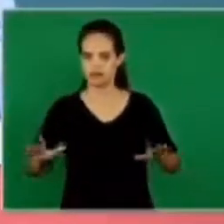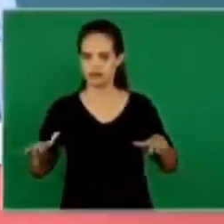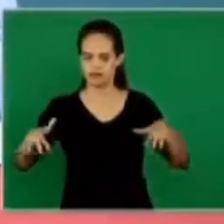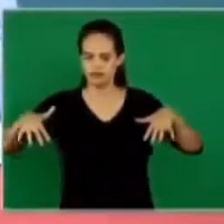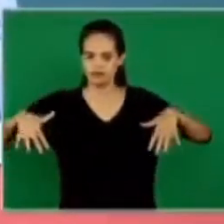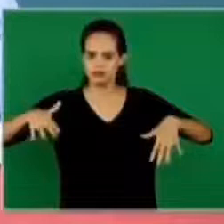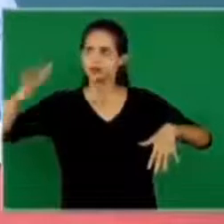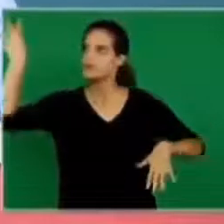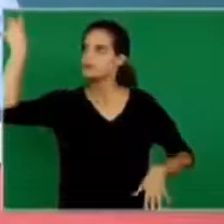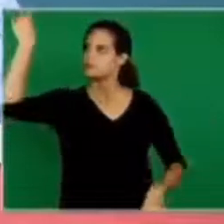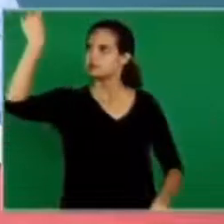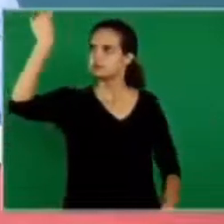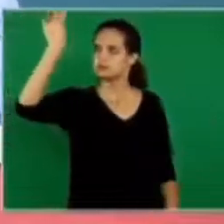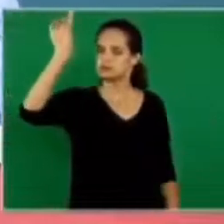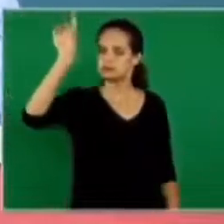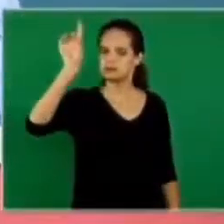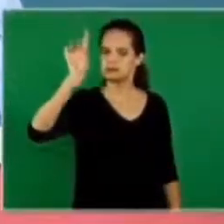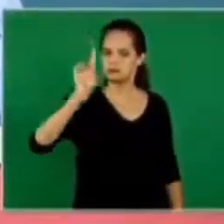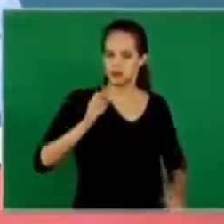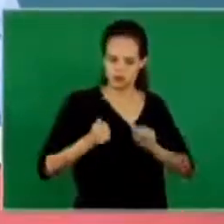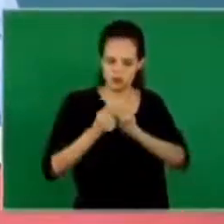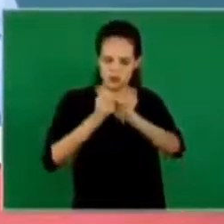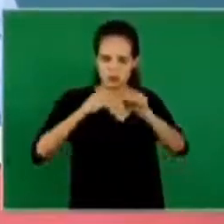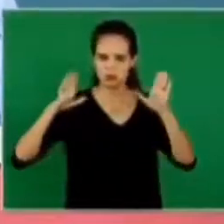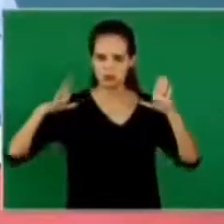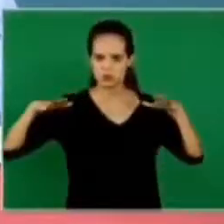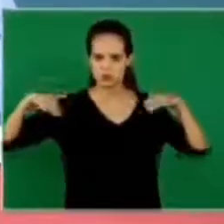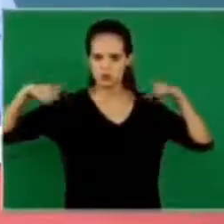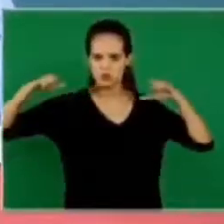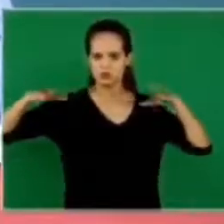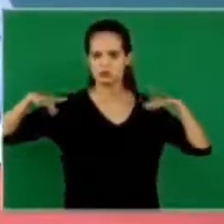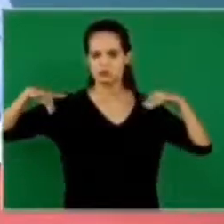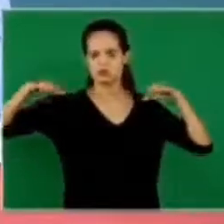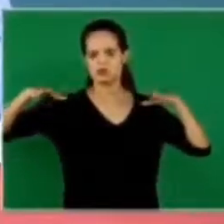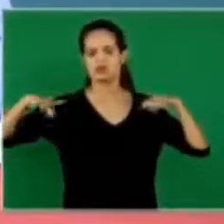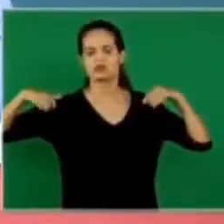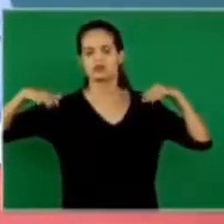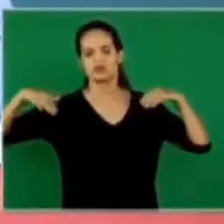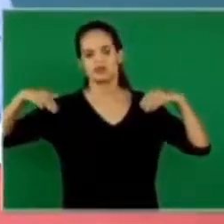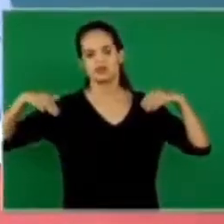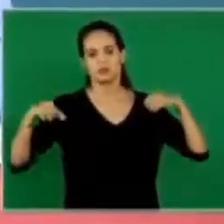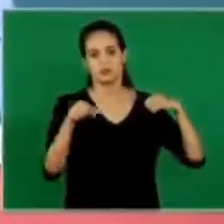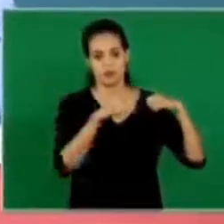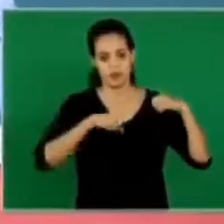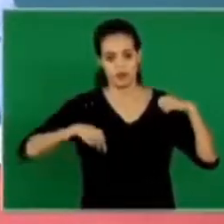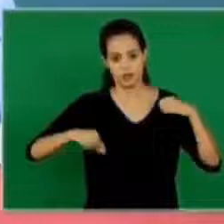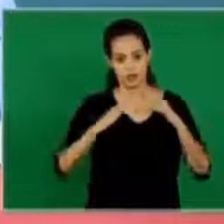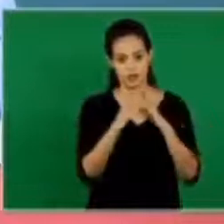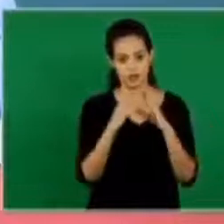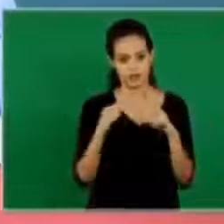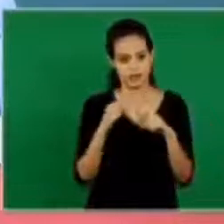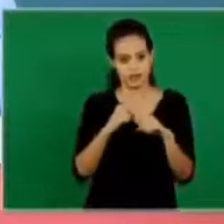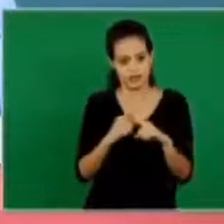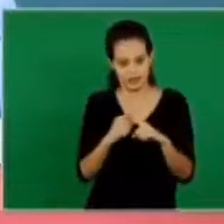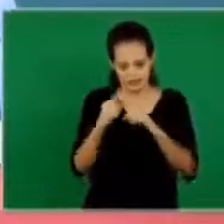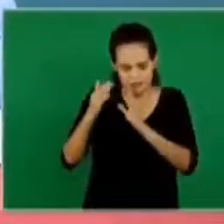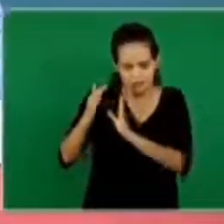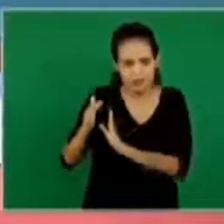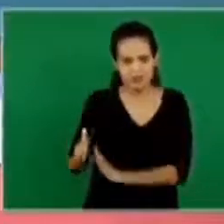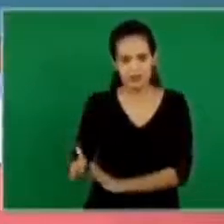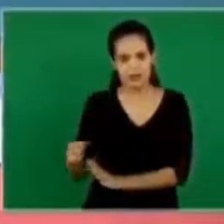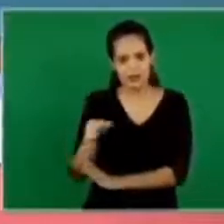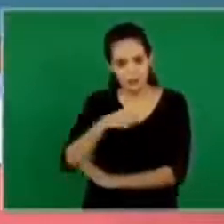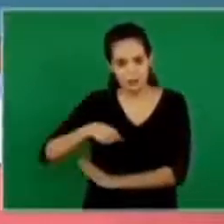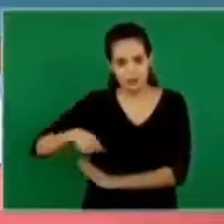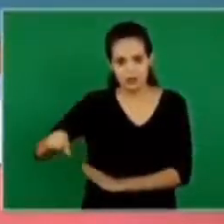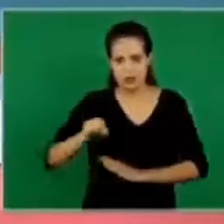angels. And the prophecy continues in Joel. And may the bride